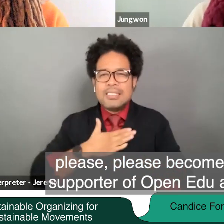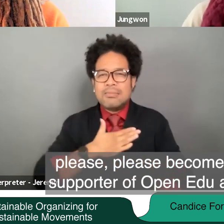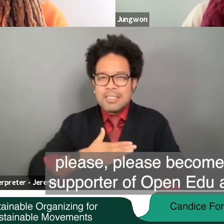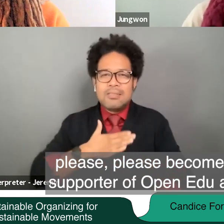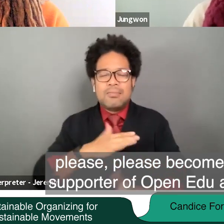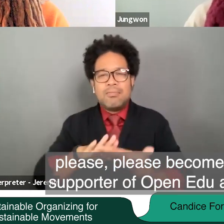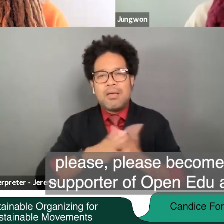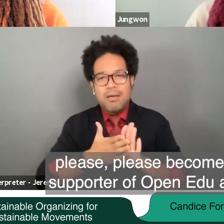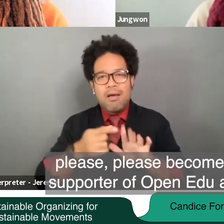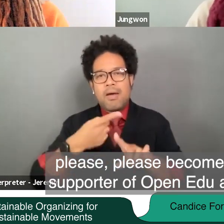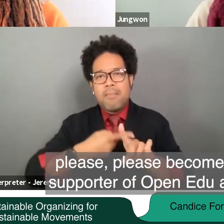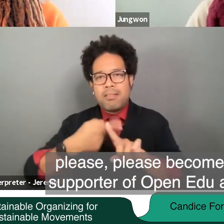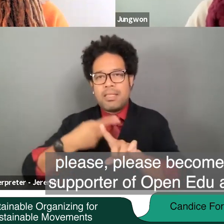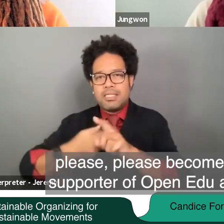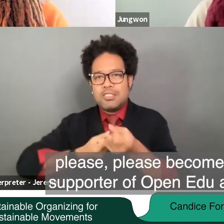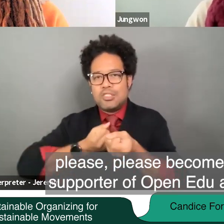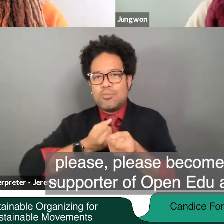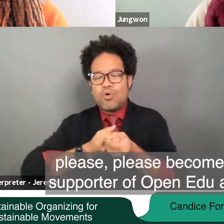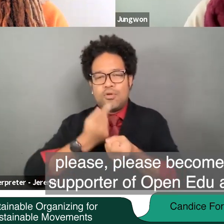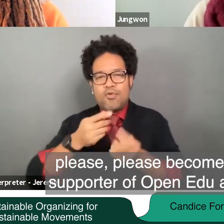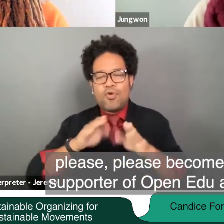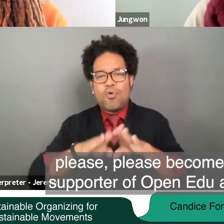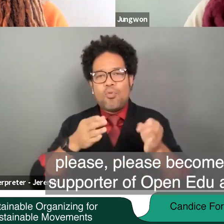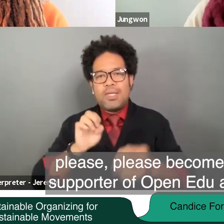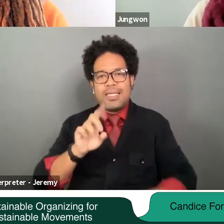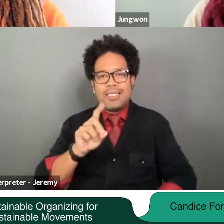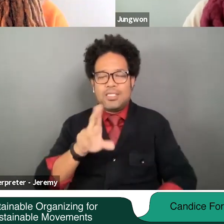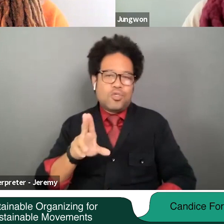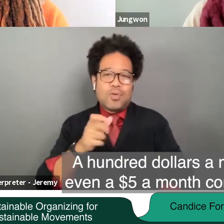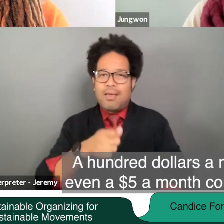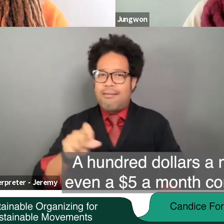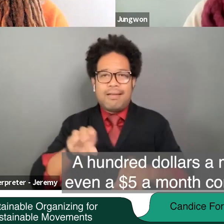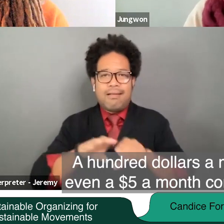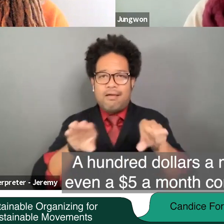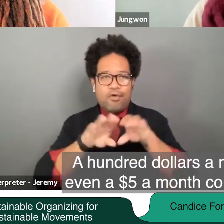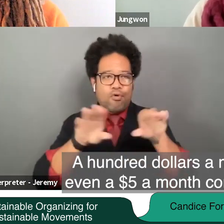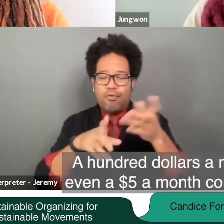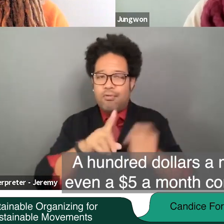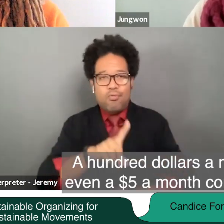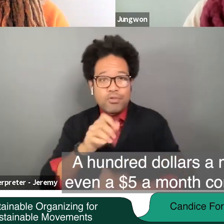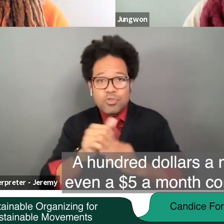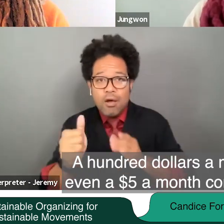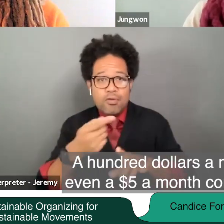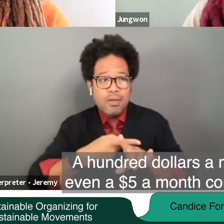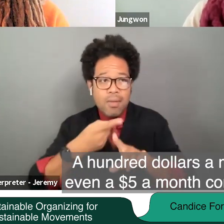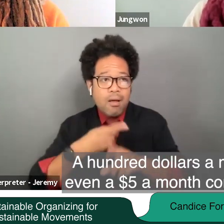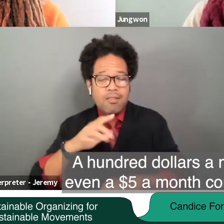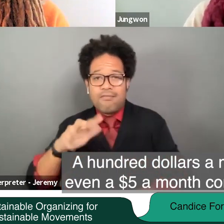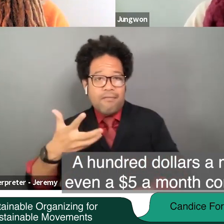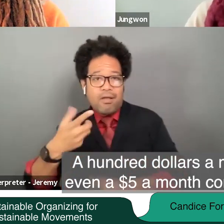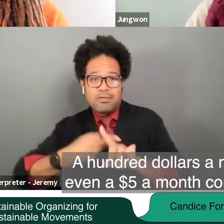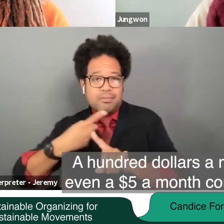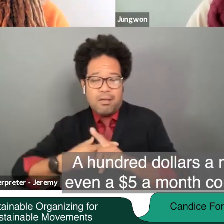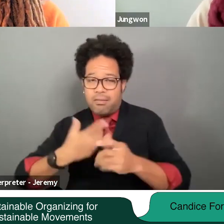a monthly supporter of Open EDU at any level. $100 a month or even a $5 a